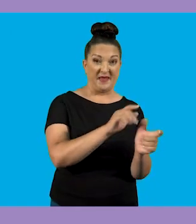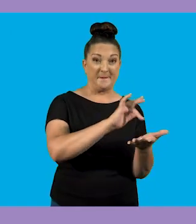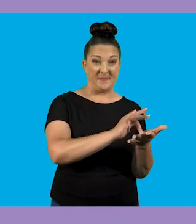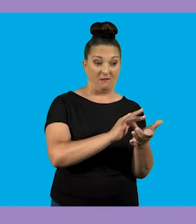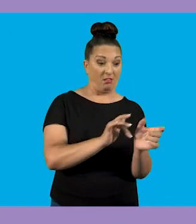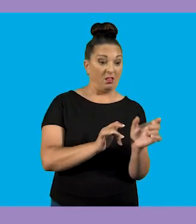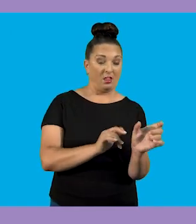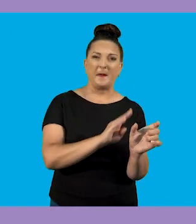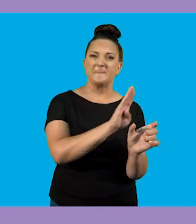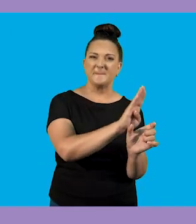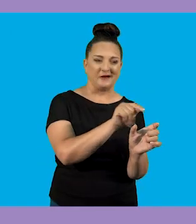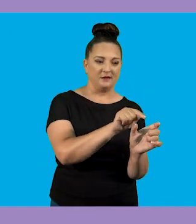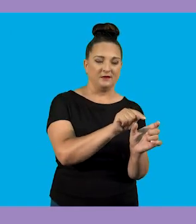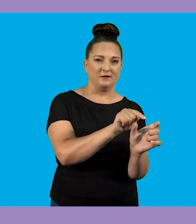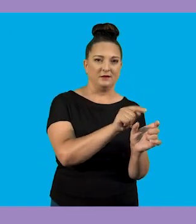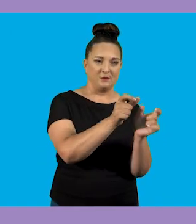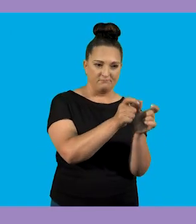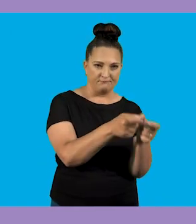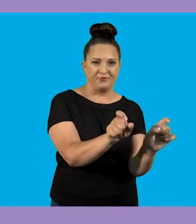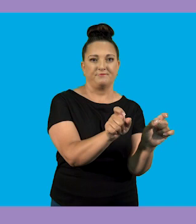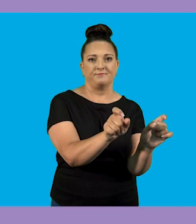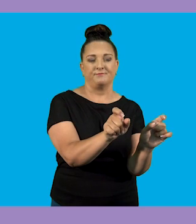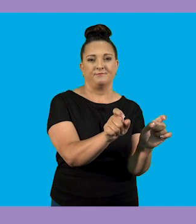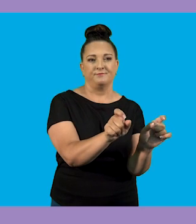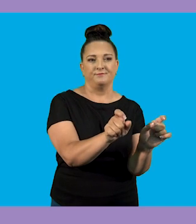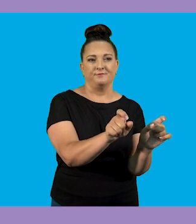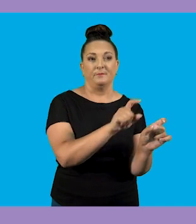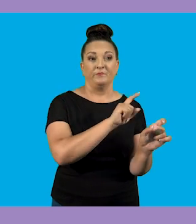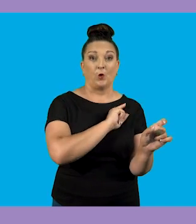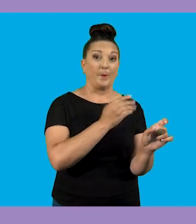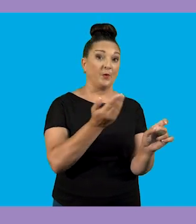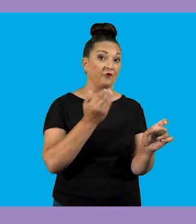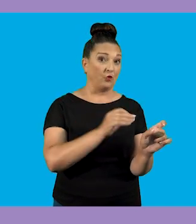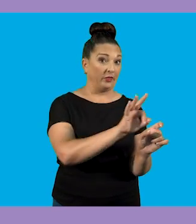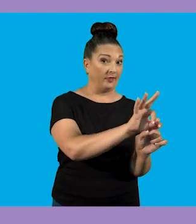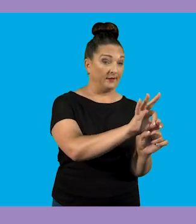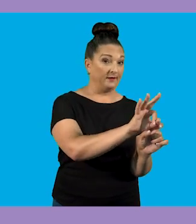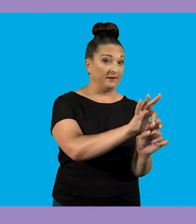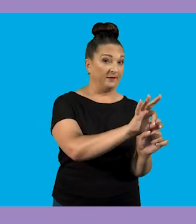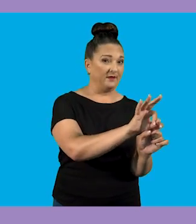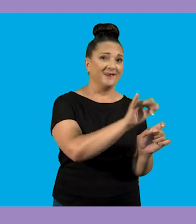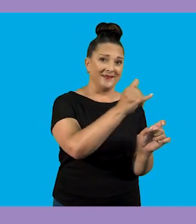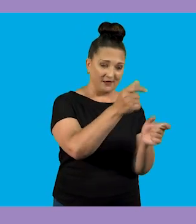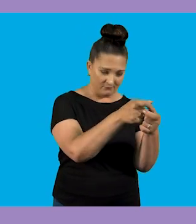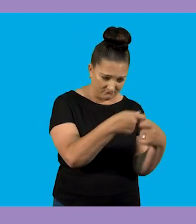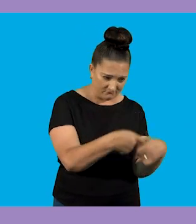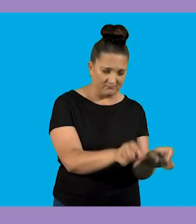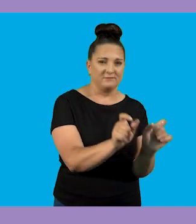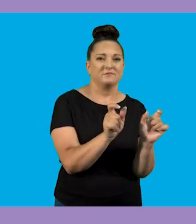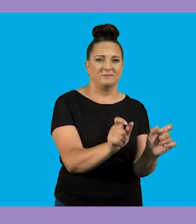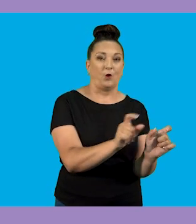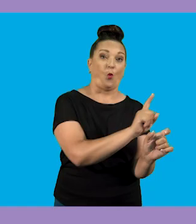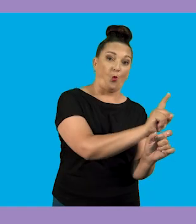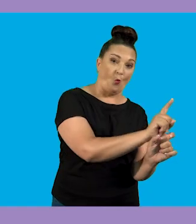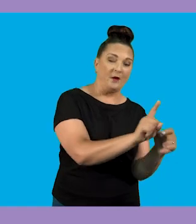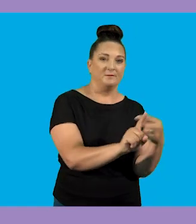value of b, has been expressed as two terms instead of one. So this was initially a 3x, and it is now a 1x